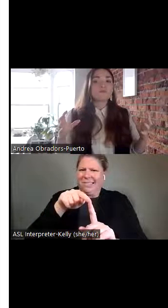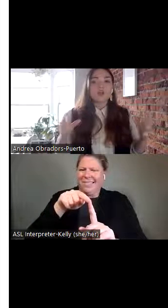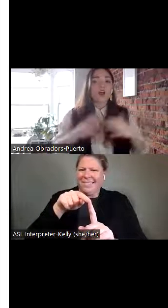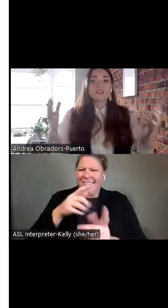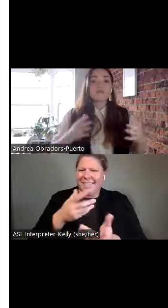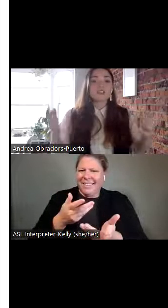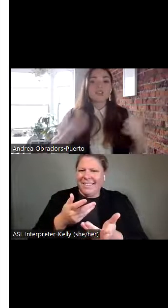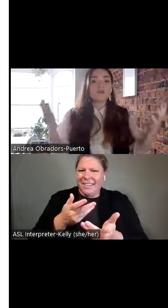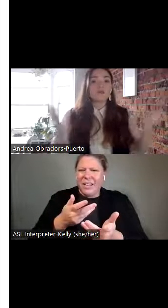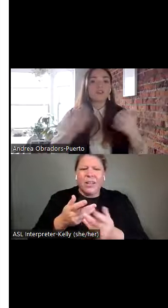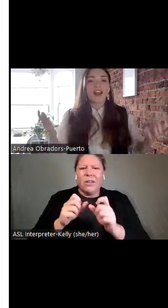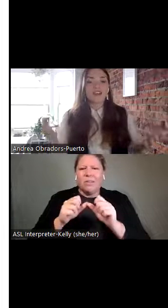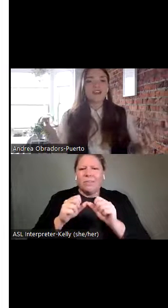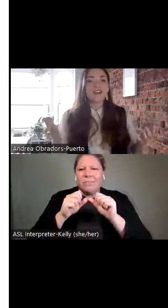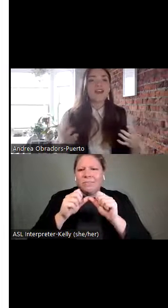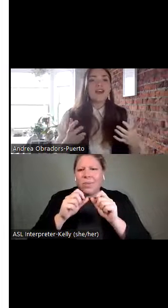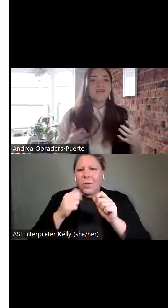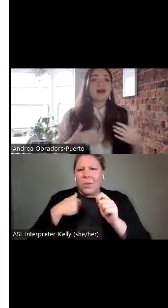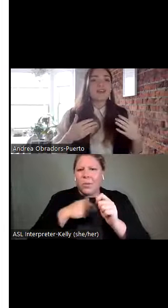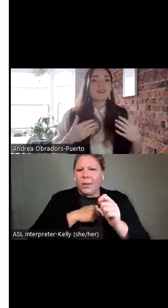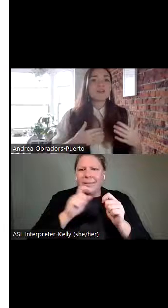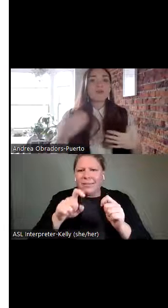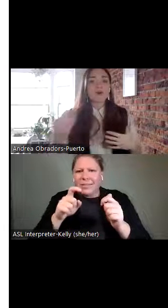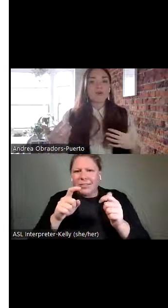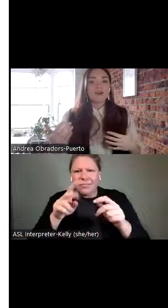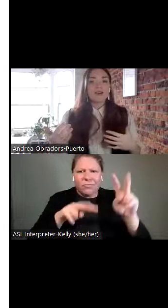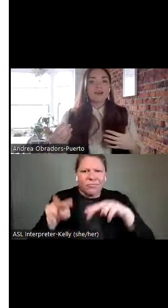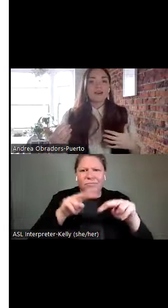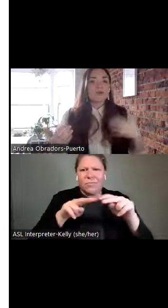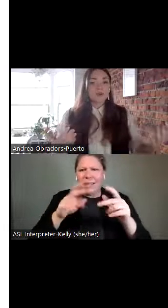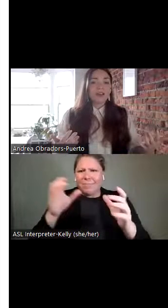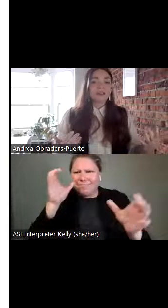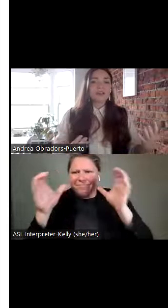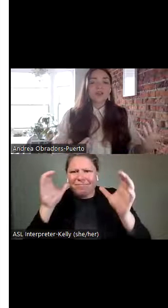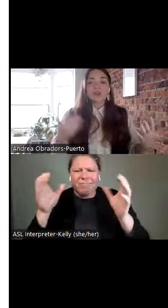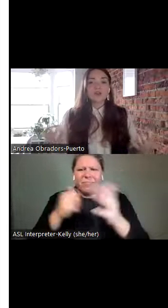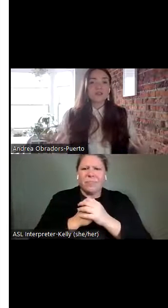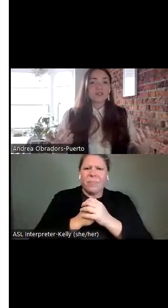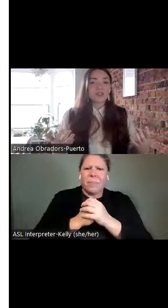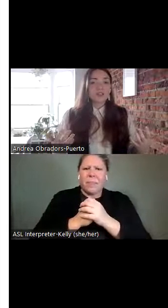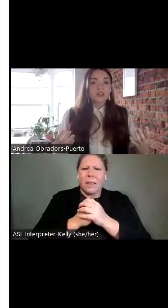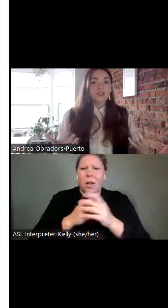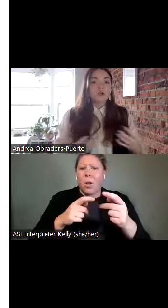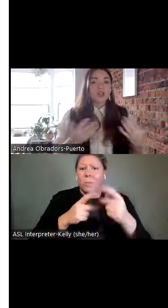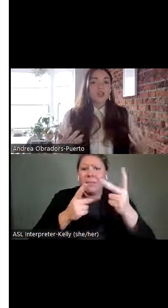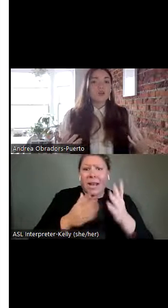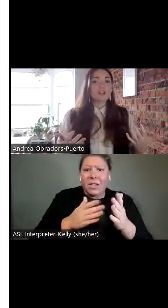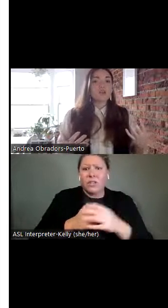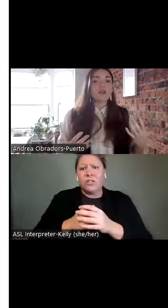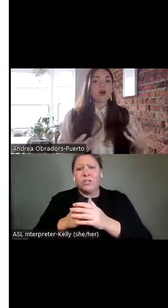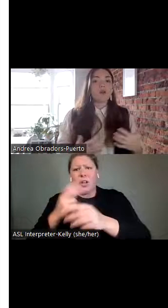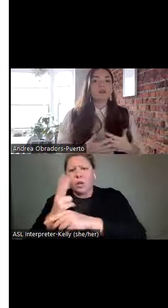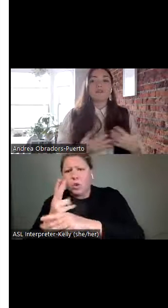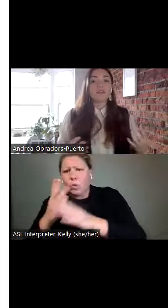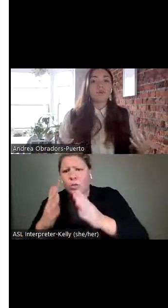being concept, just take it for granted, right? But it's actually both, the providers and our users. So as a consequence,